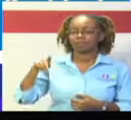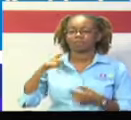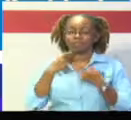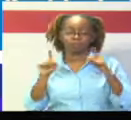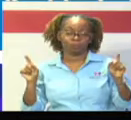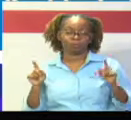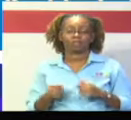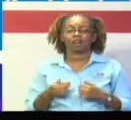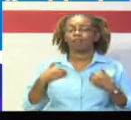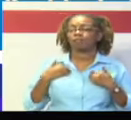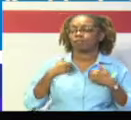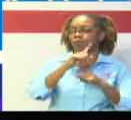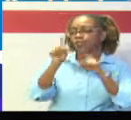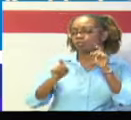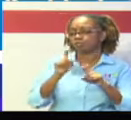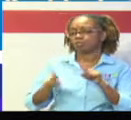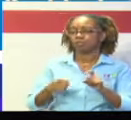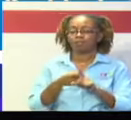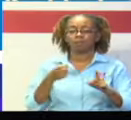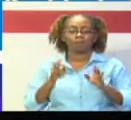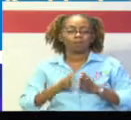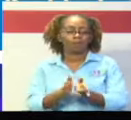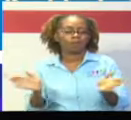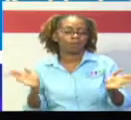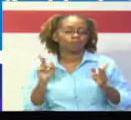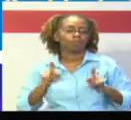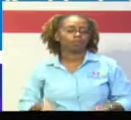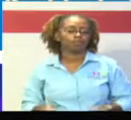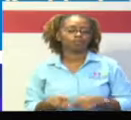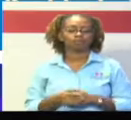of the public who is over 60 years old. She has